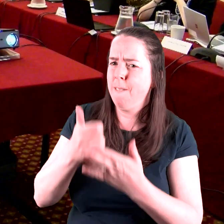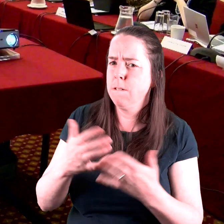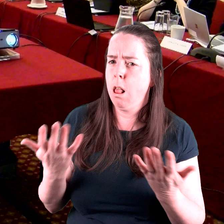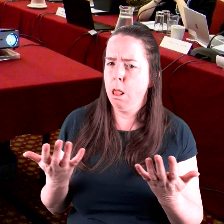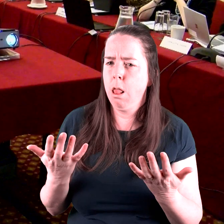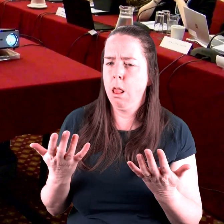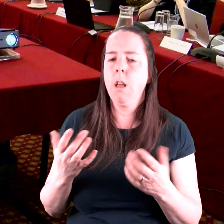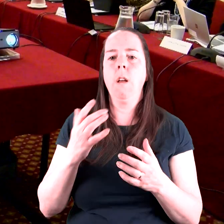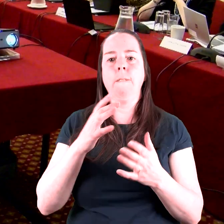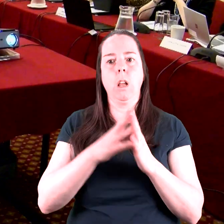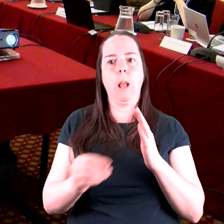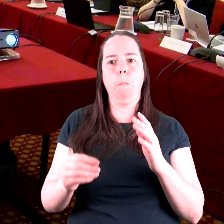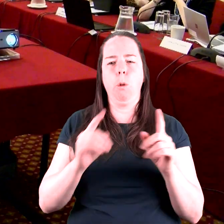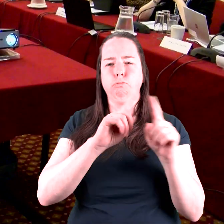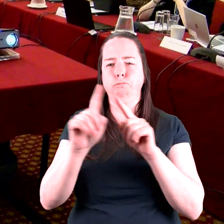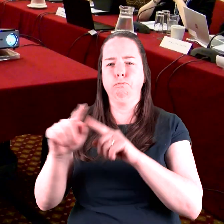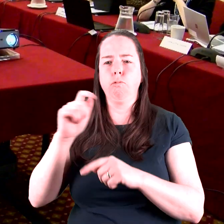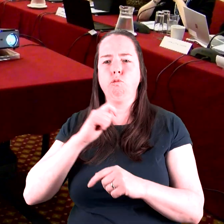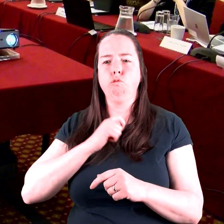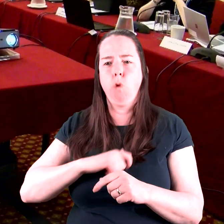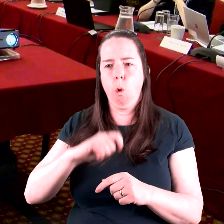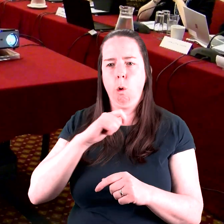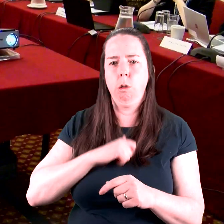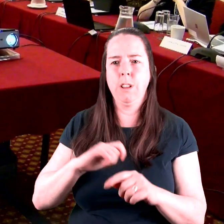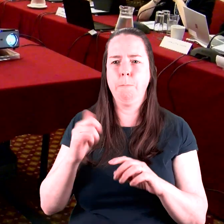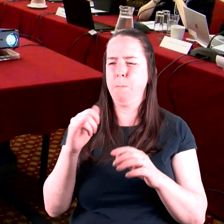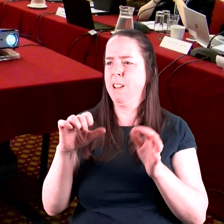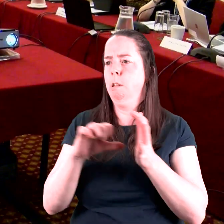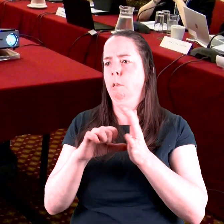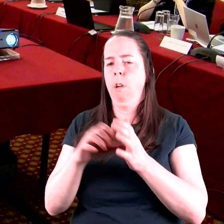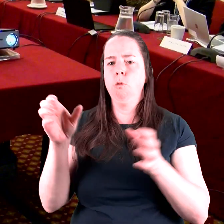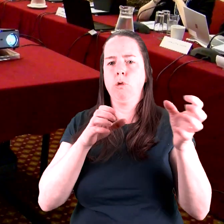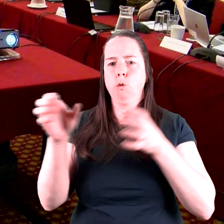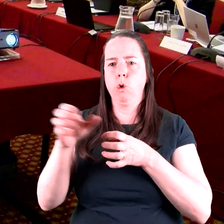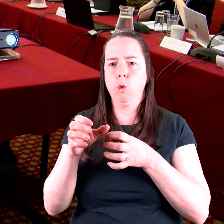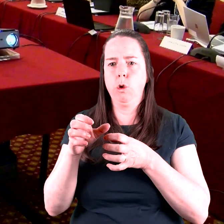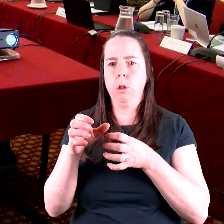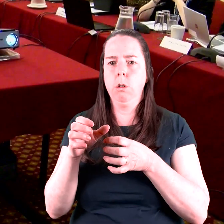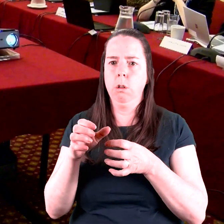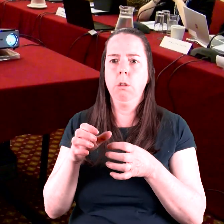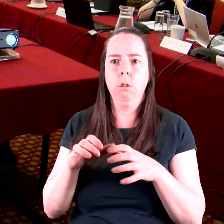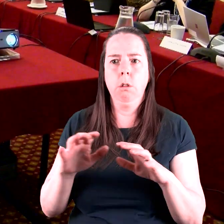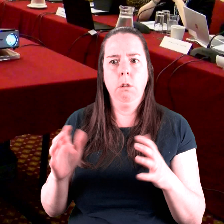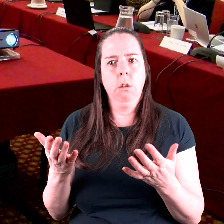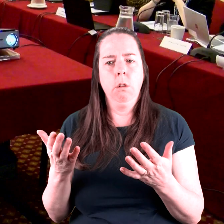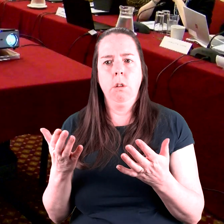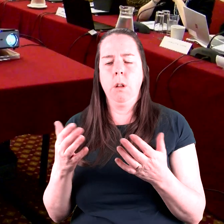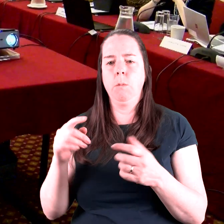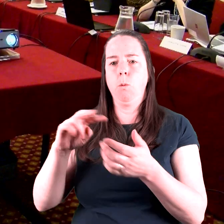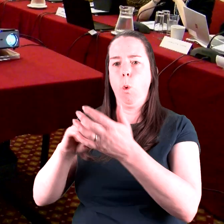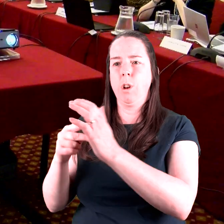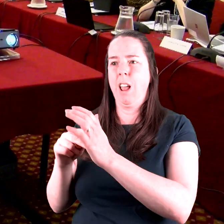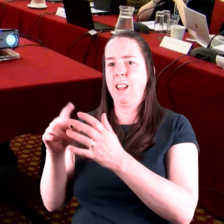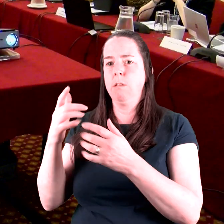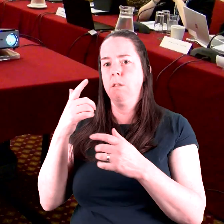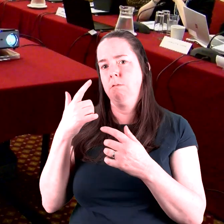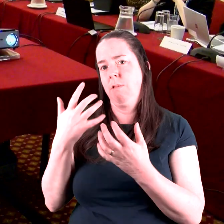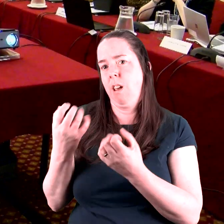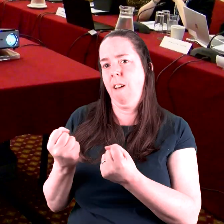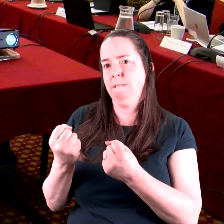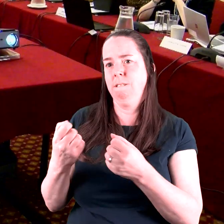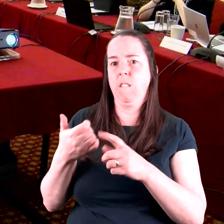example, different roles that people might think they have, particularly difficult recruit to roles that maybe be experienced in